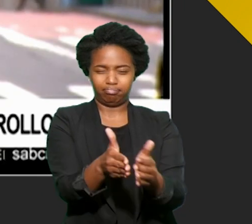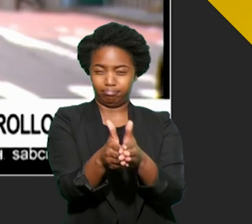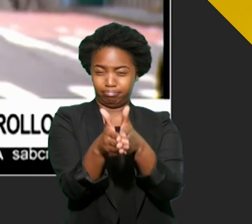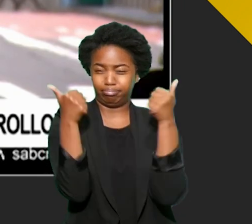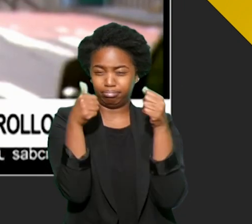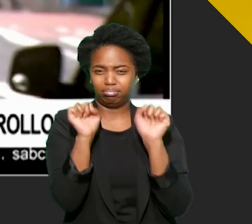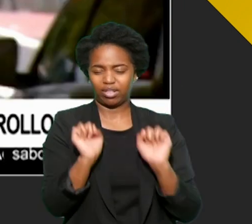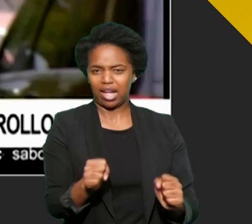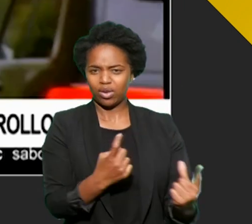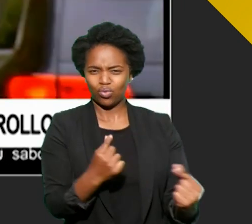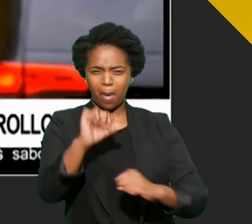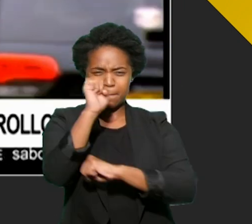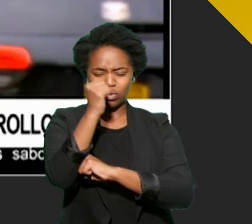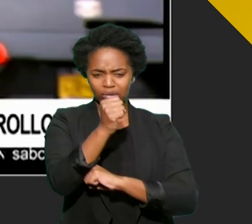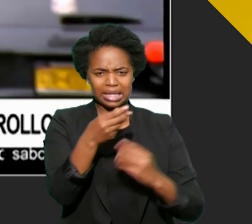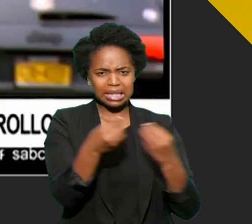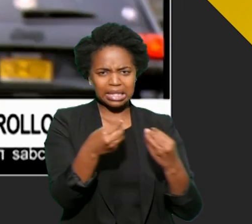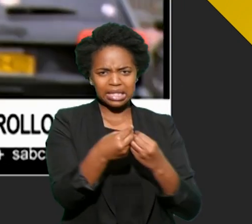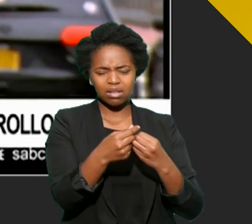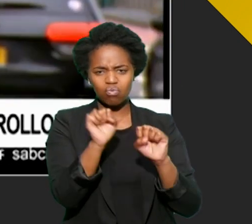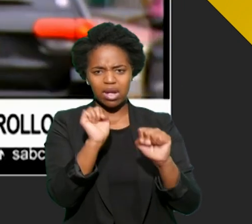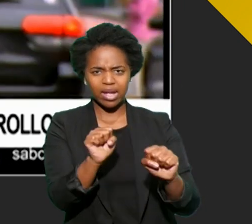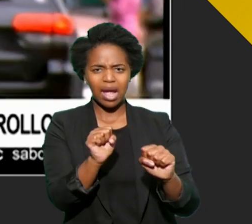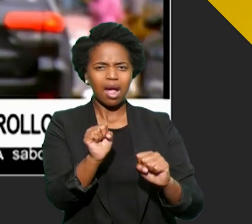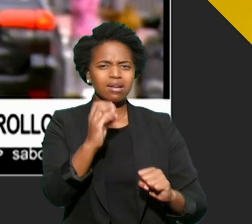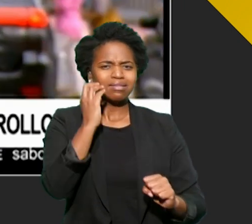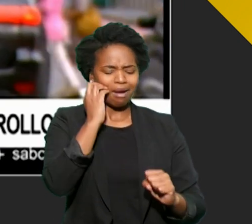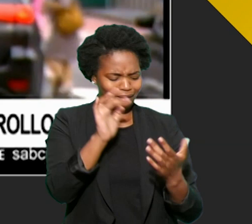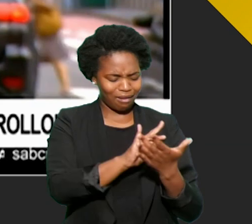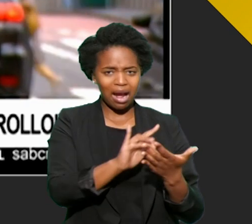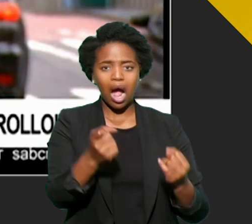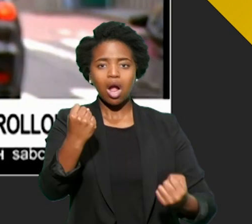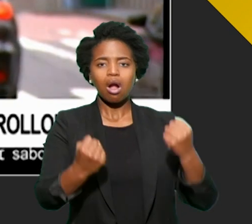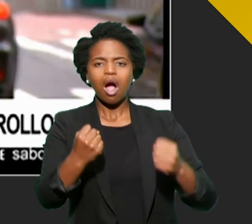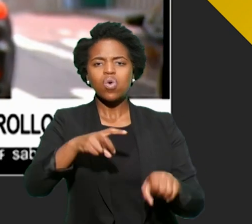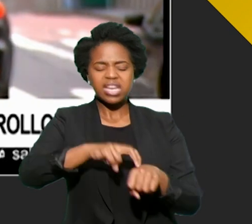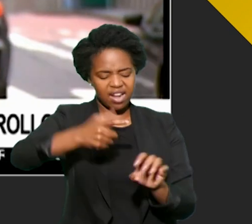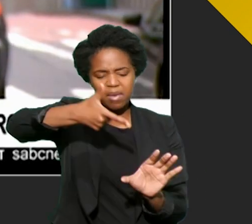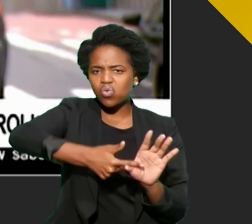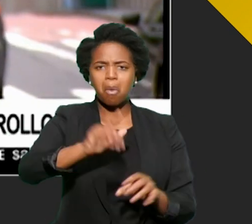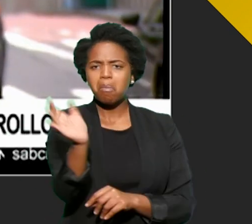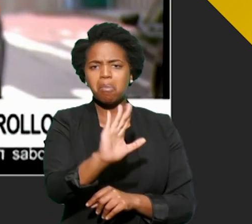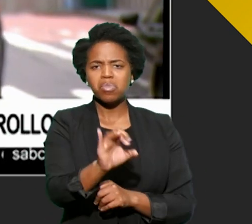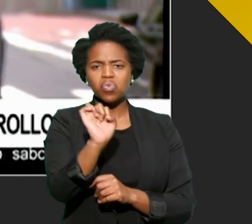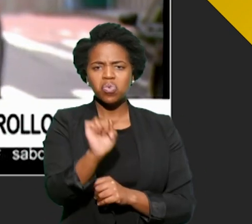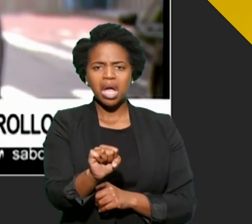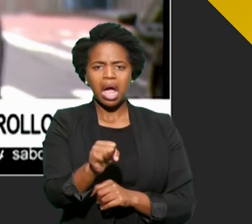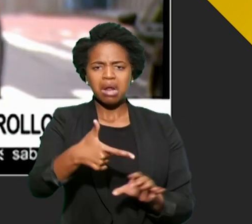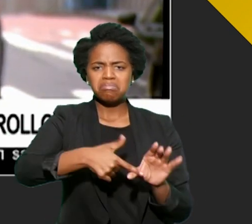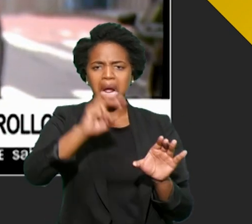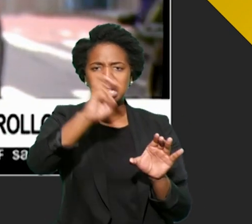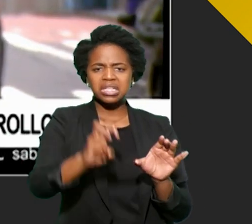will optimize machine-to-machine communication, from smart cars to smart washing machines to smart cities.